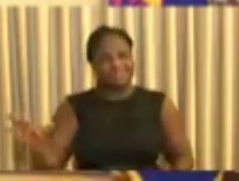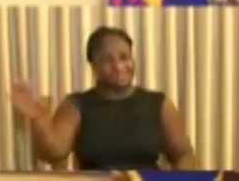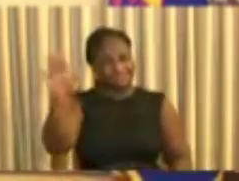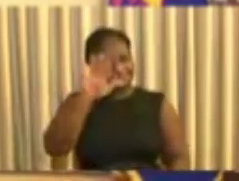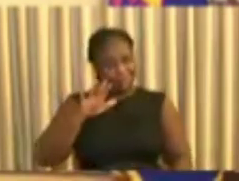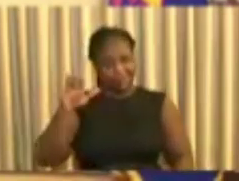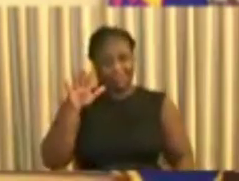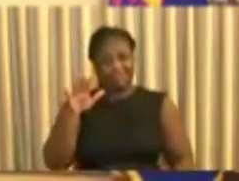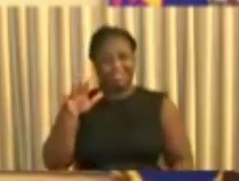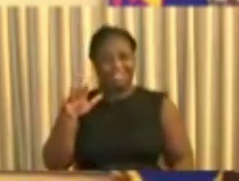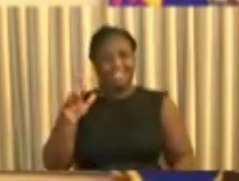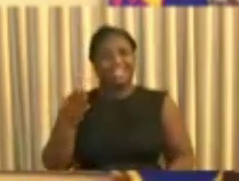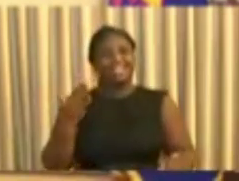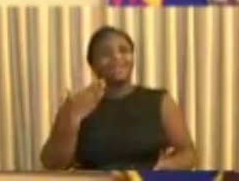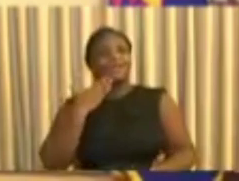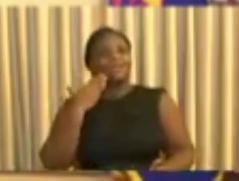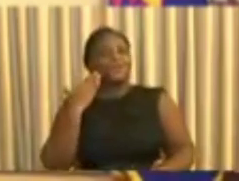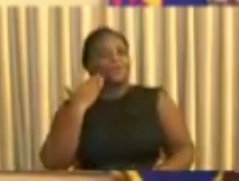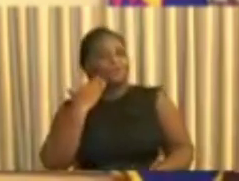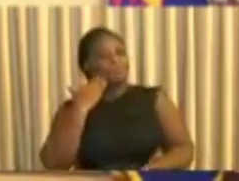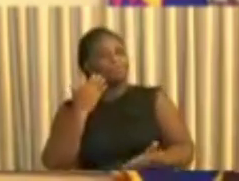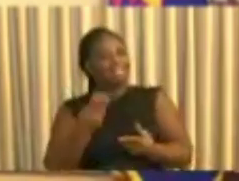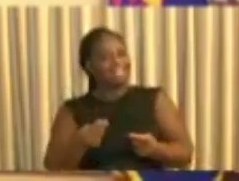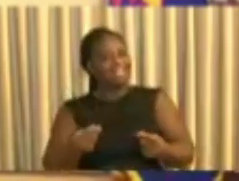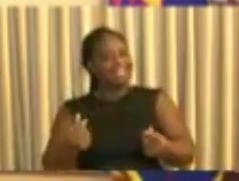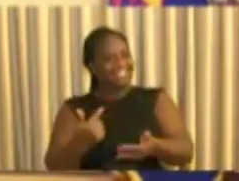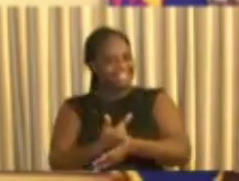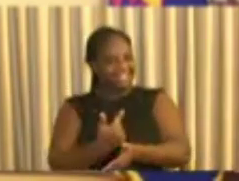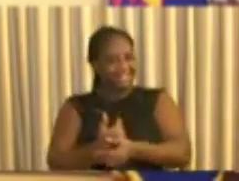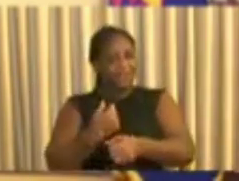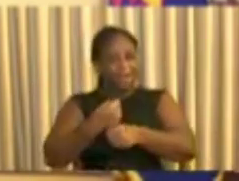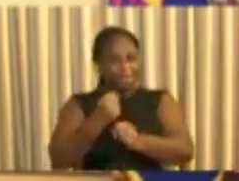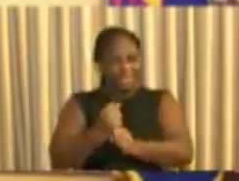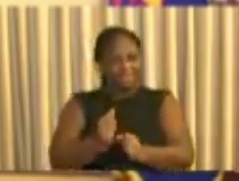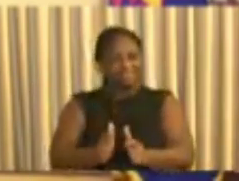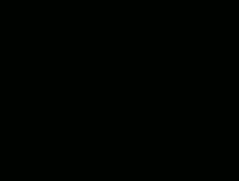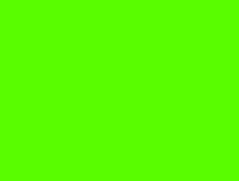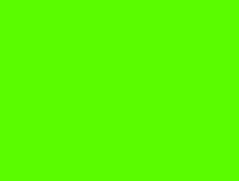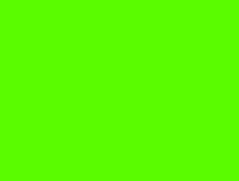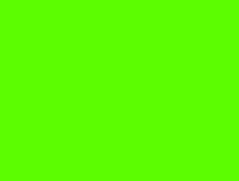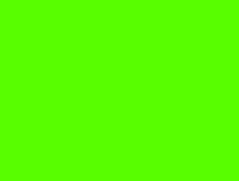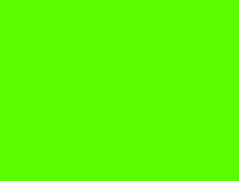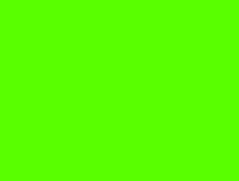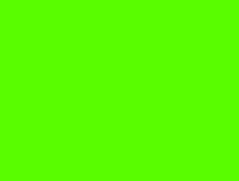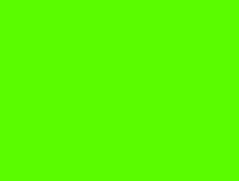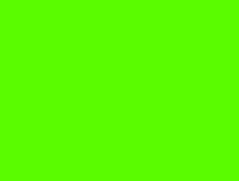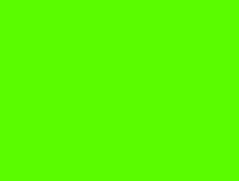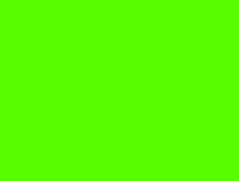all and our homeland Ghana, and make her great and